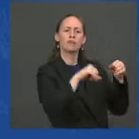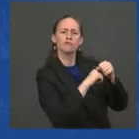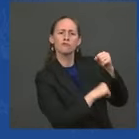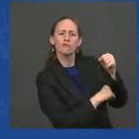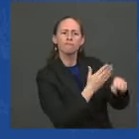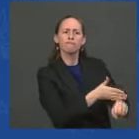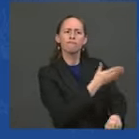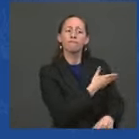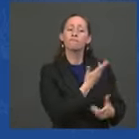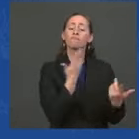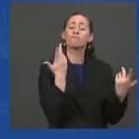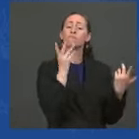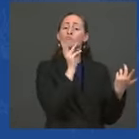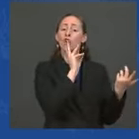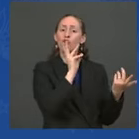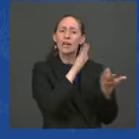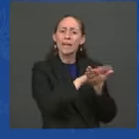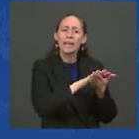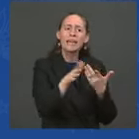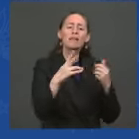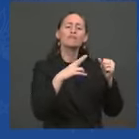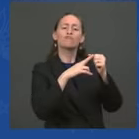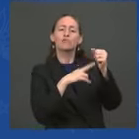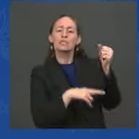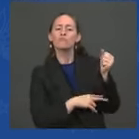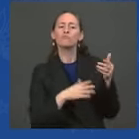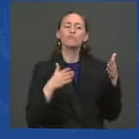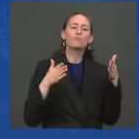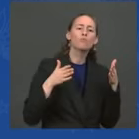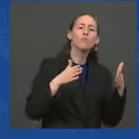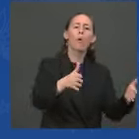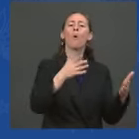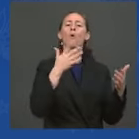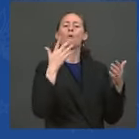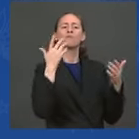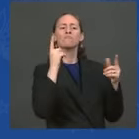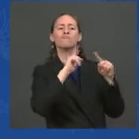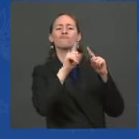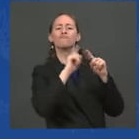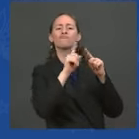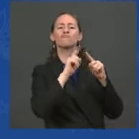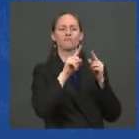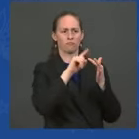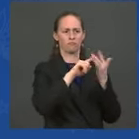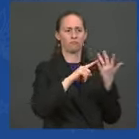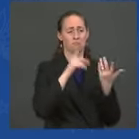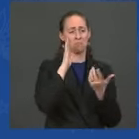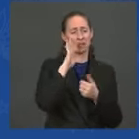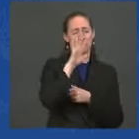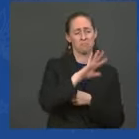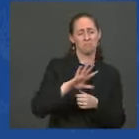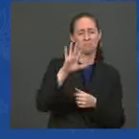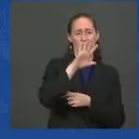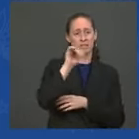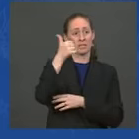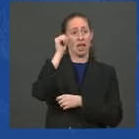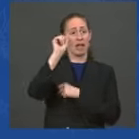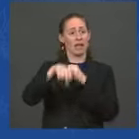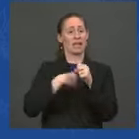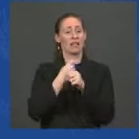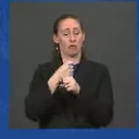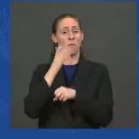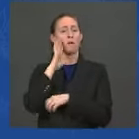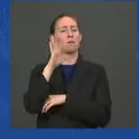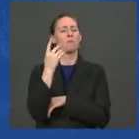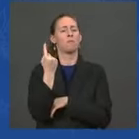everything that represent less than 0.5% of our economy each year if you add it all up over these years. And the cost of the Build Back Better